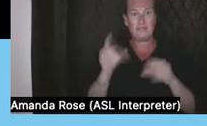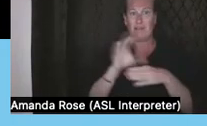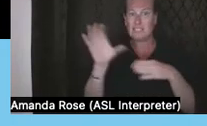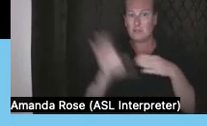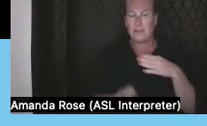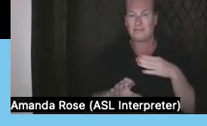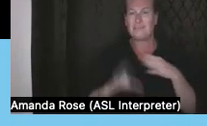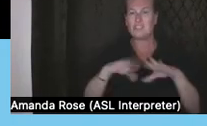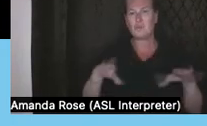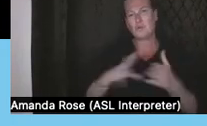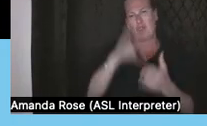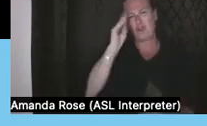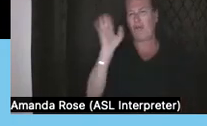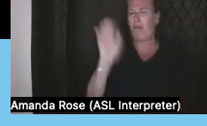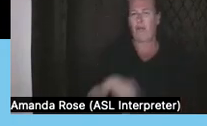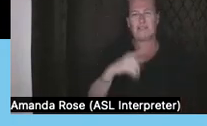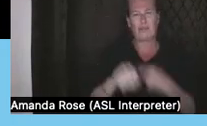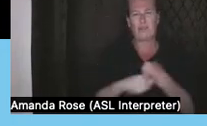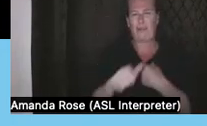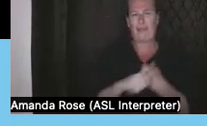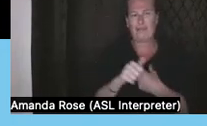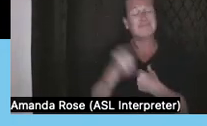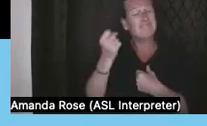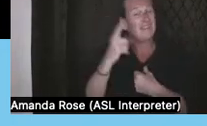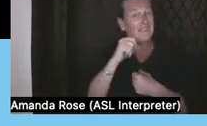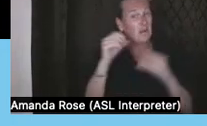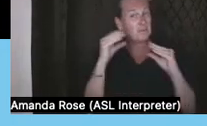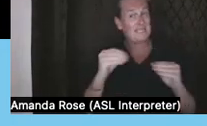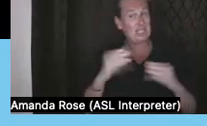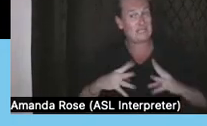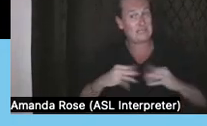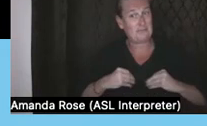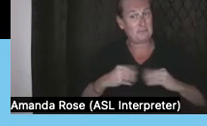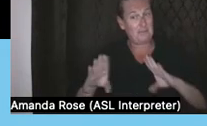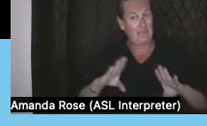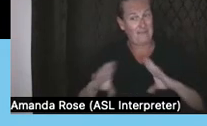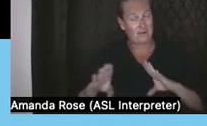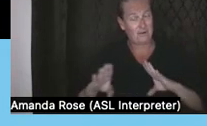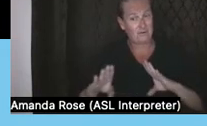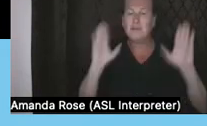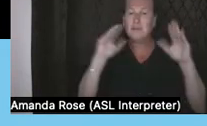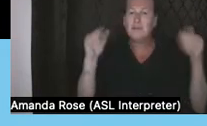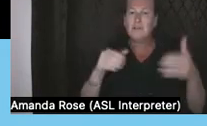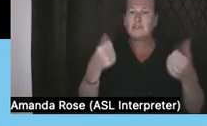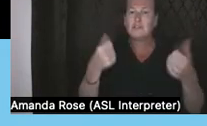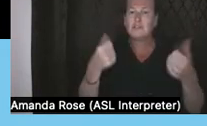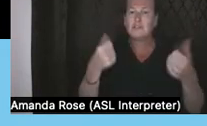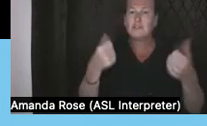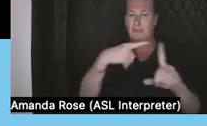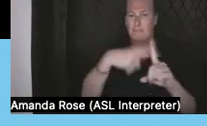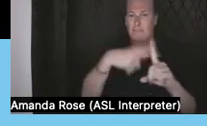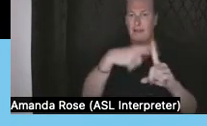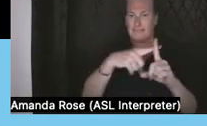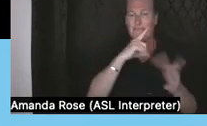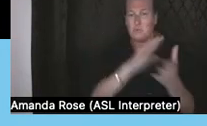threats. Threats do not teach acceptable behavior, so we always want to try to focus on providing that positive praise because we're